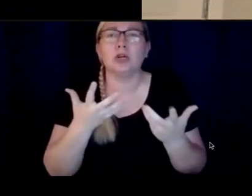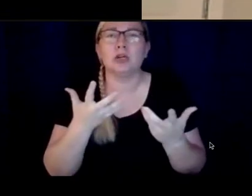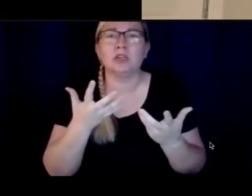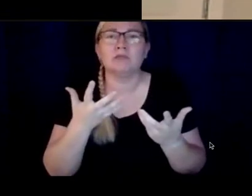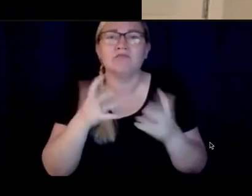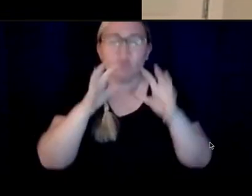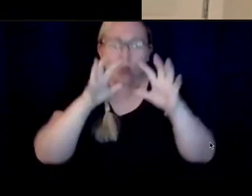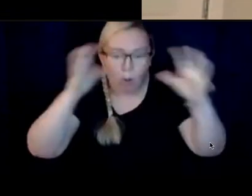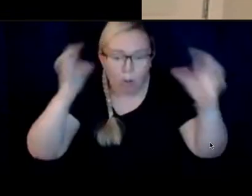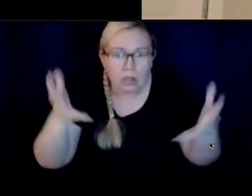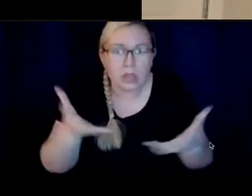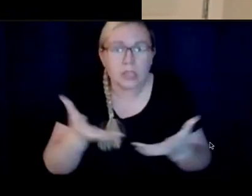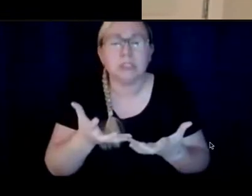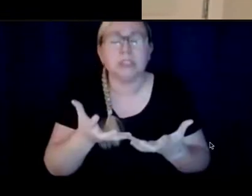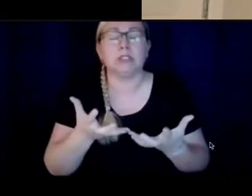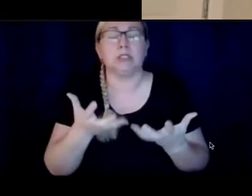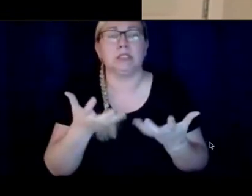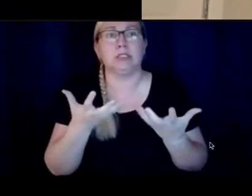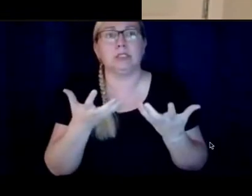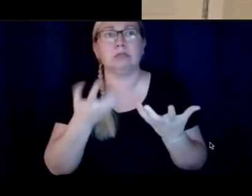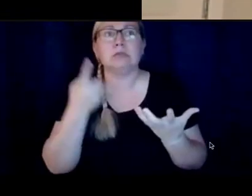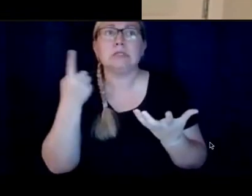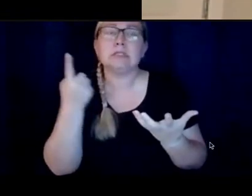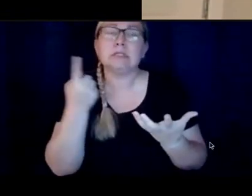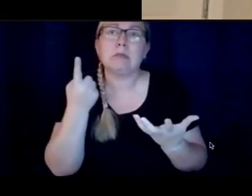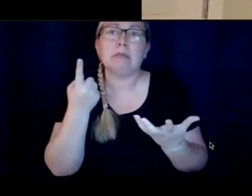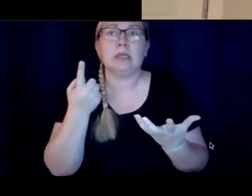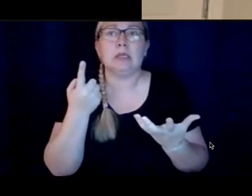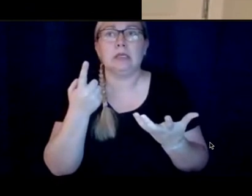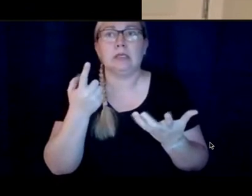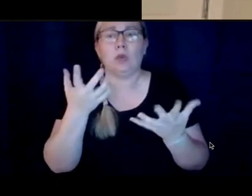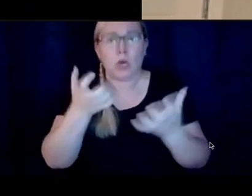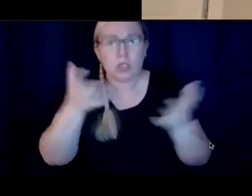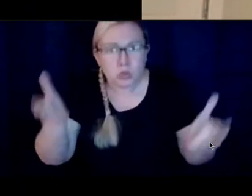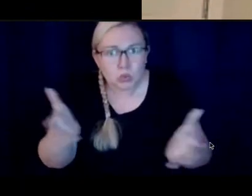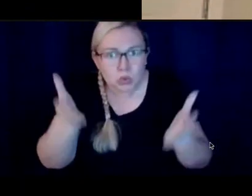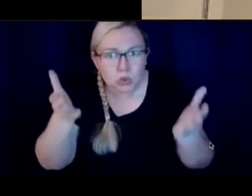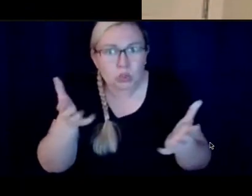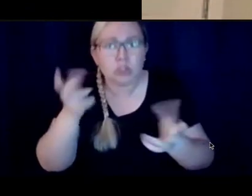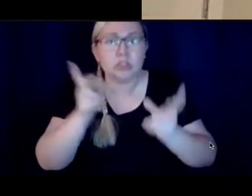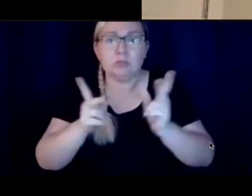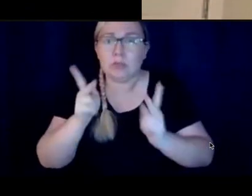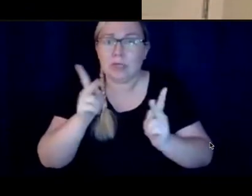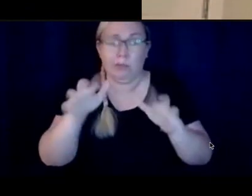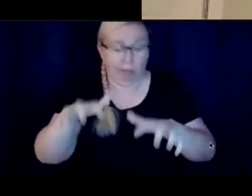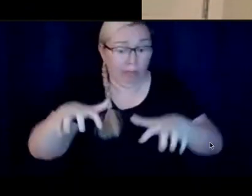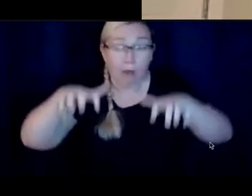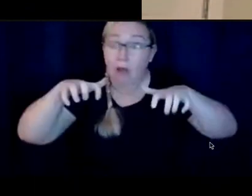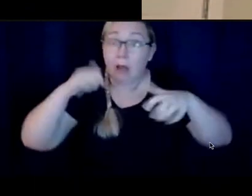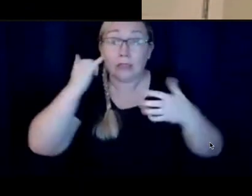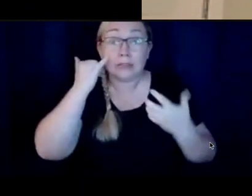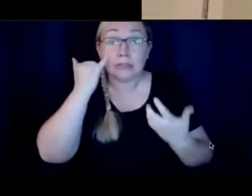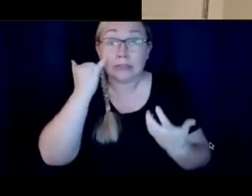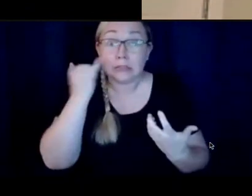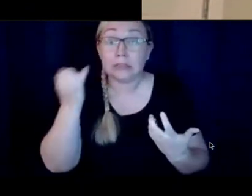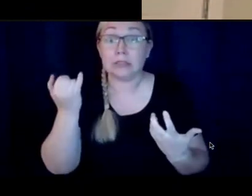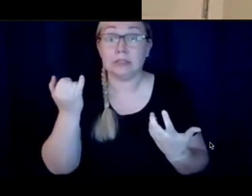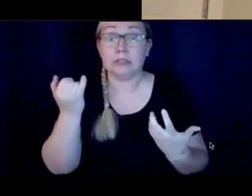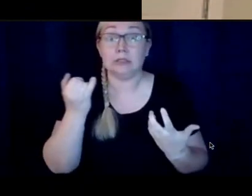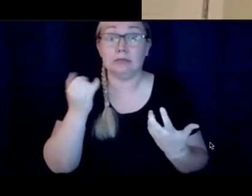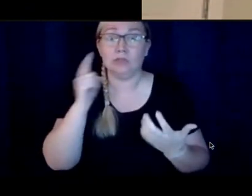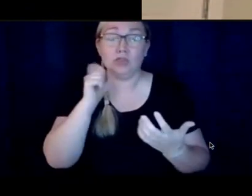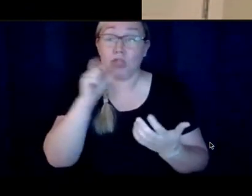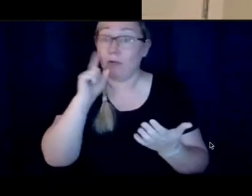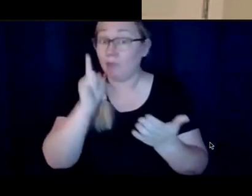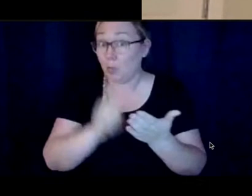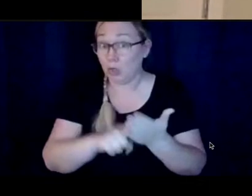holistic and just something that I would encourage the people in the audience, if you're not familiar with